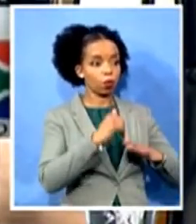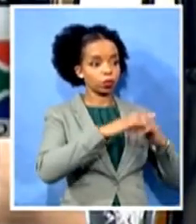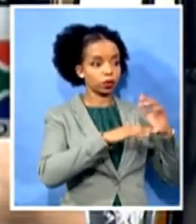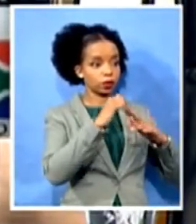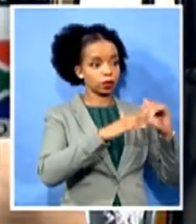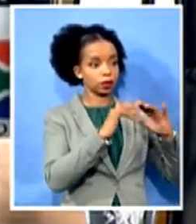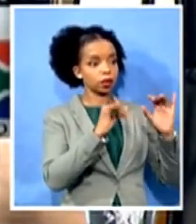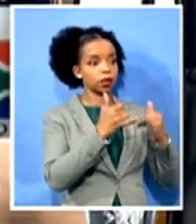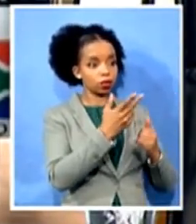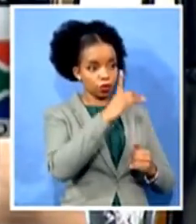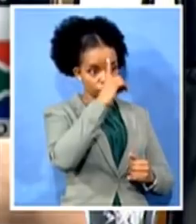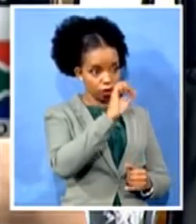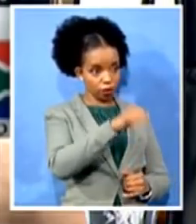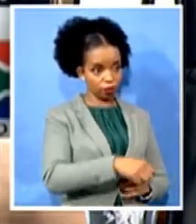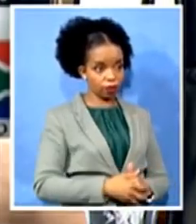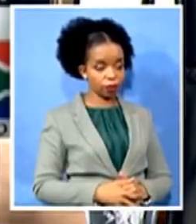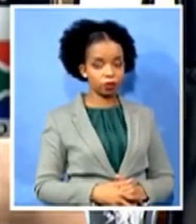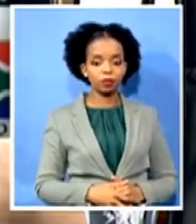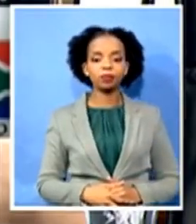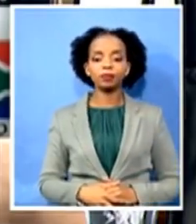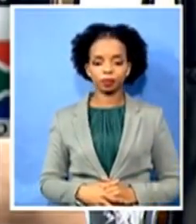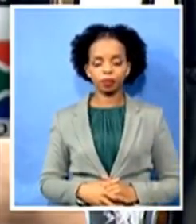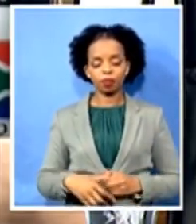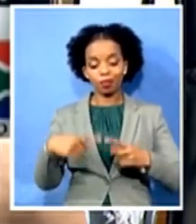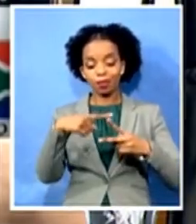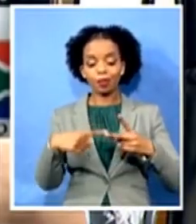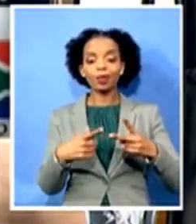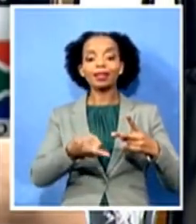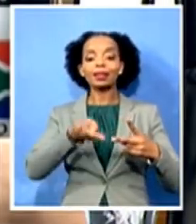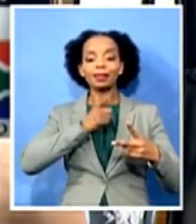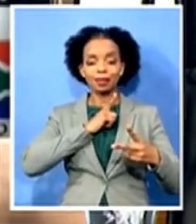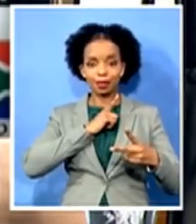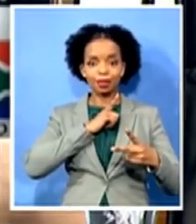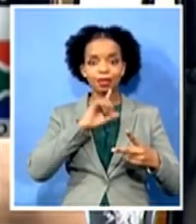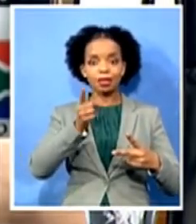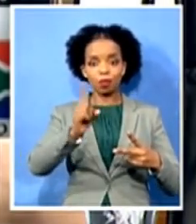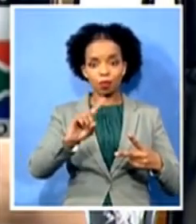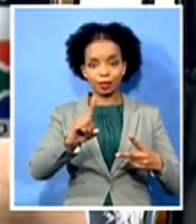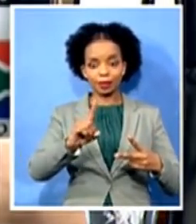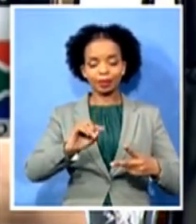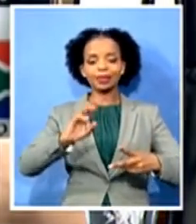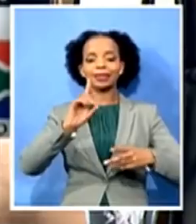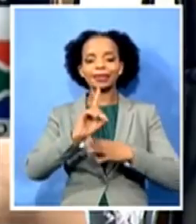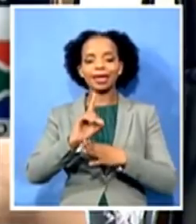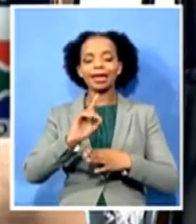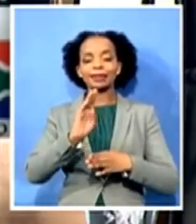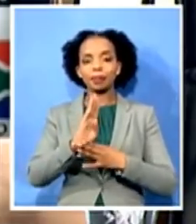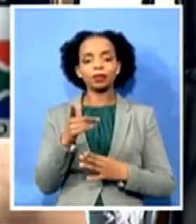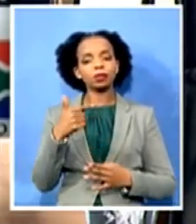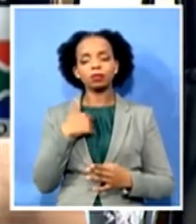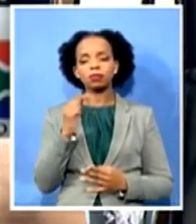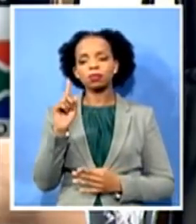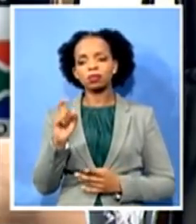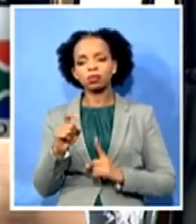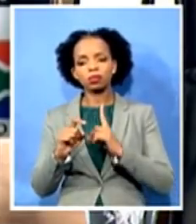They said to me the database, as I was interrogating, should be